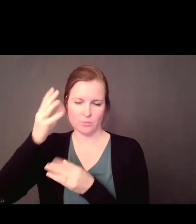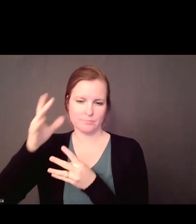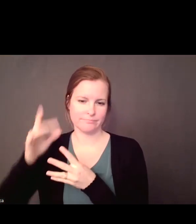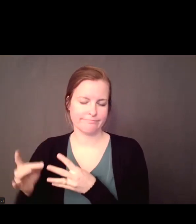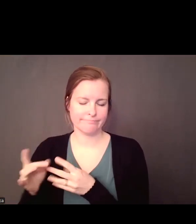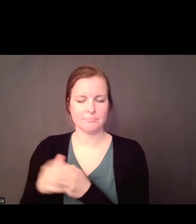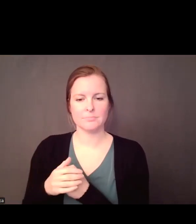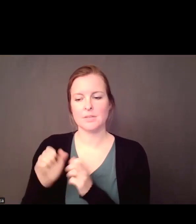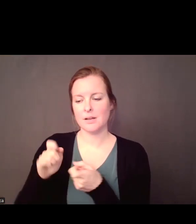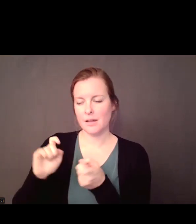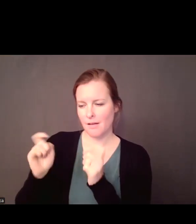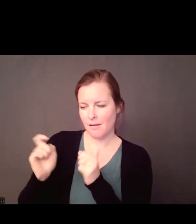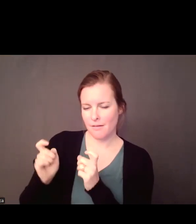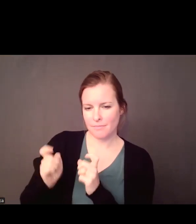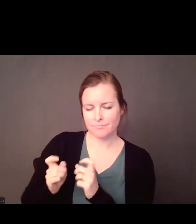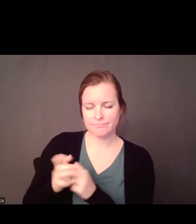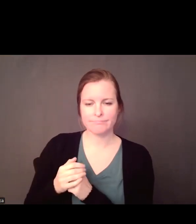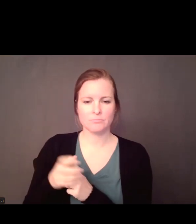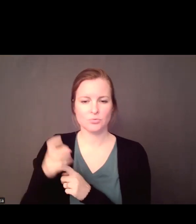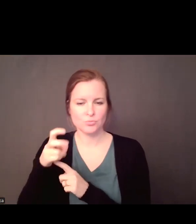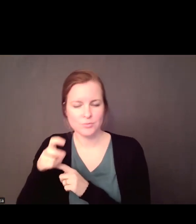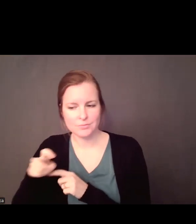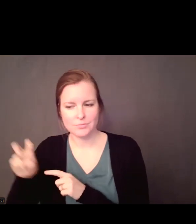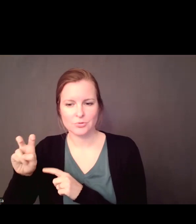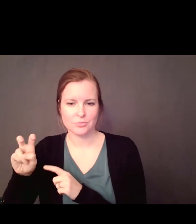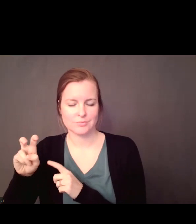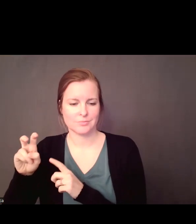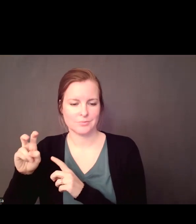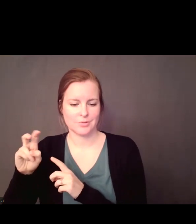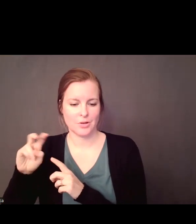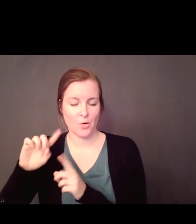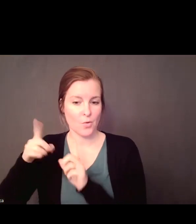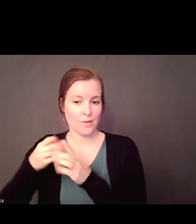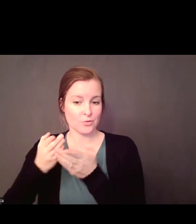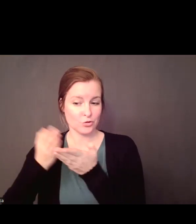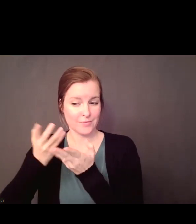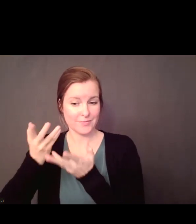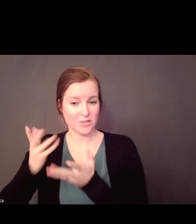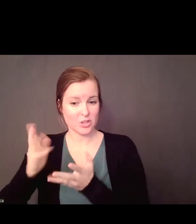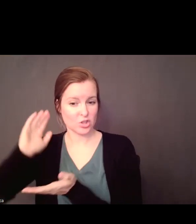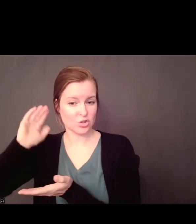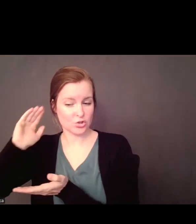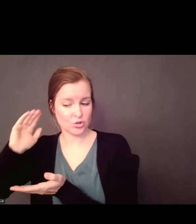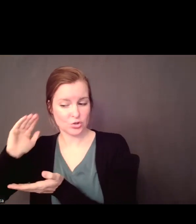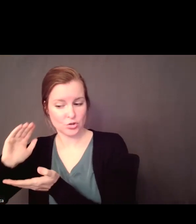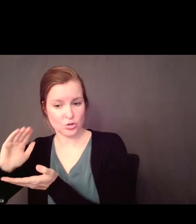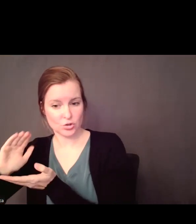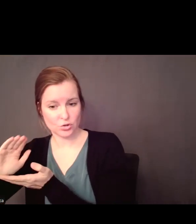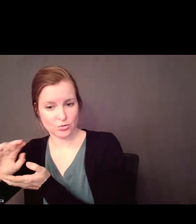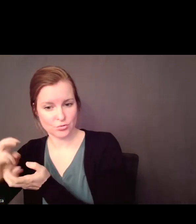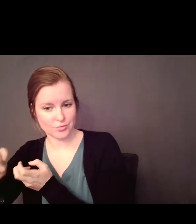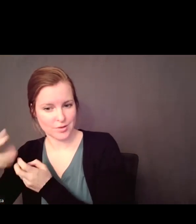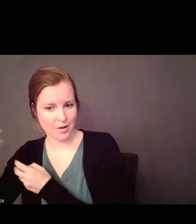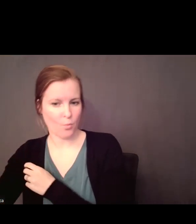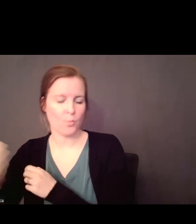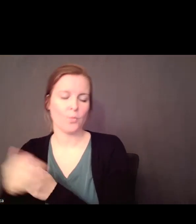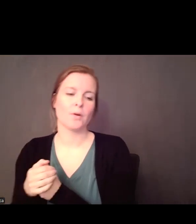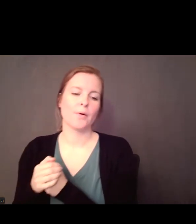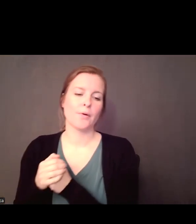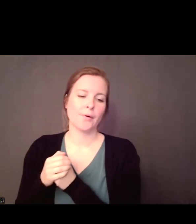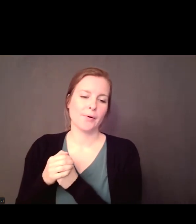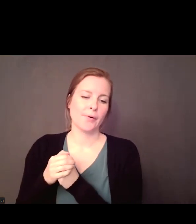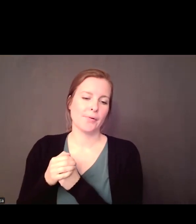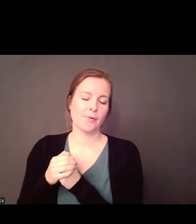modifications to the service, transitioning out of the service when we feel that it's no longer needed. And then then